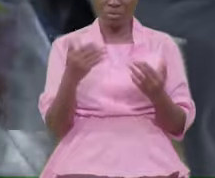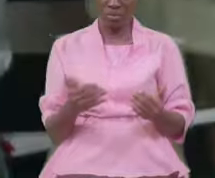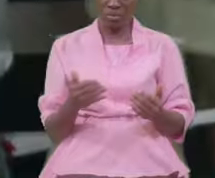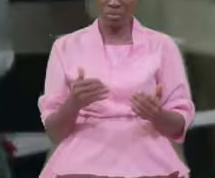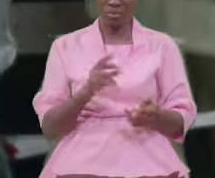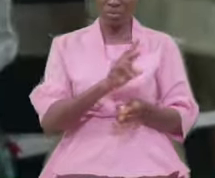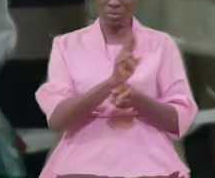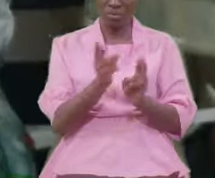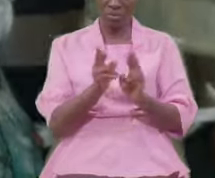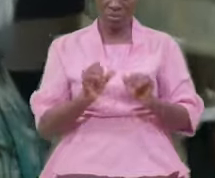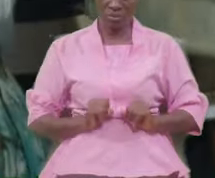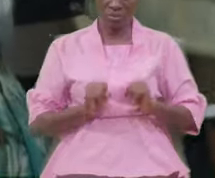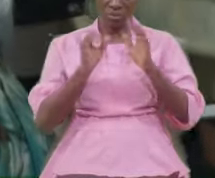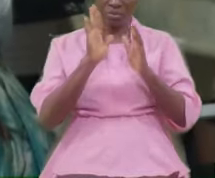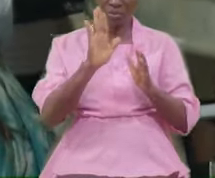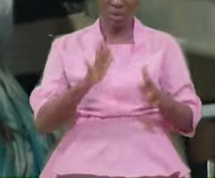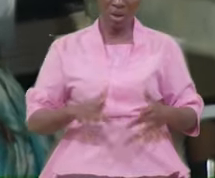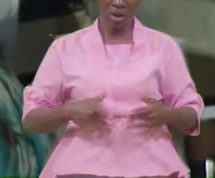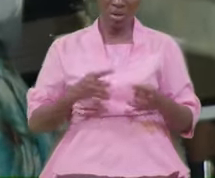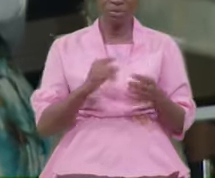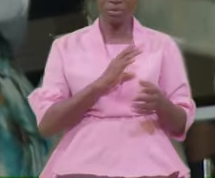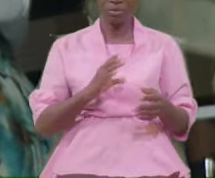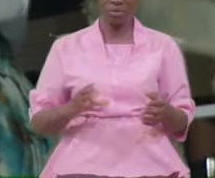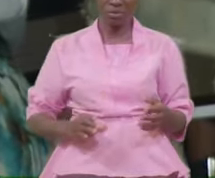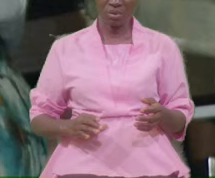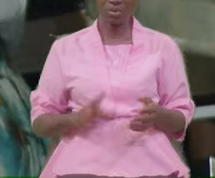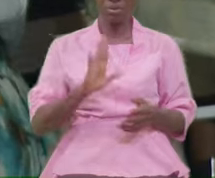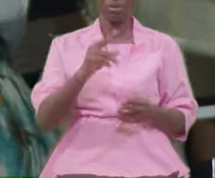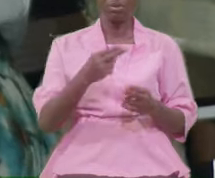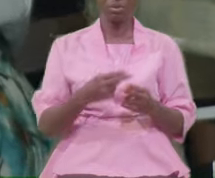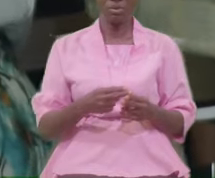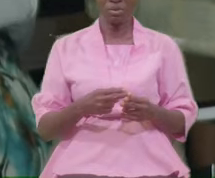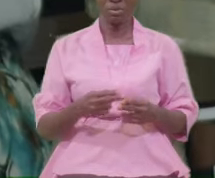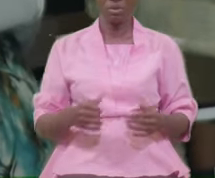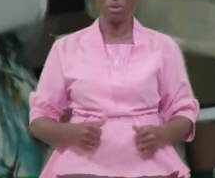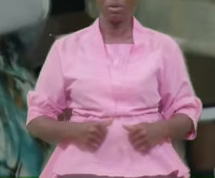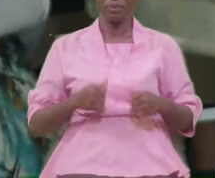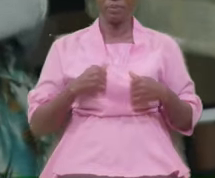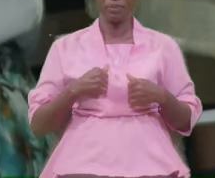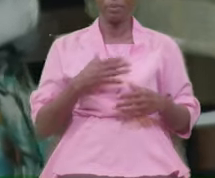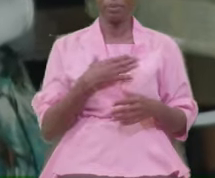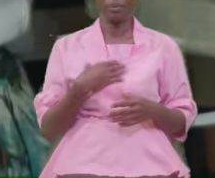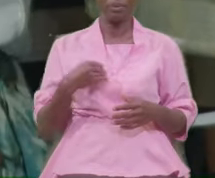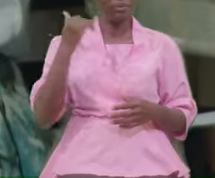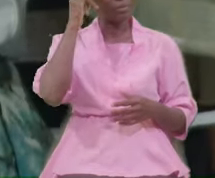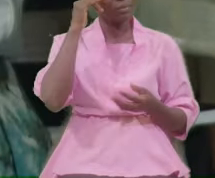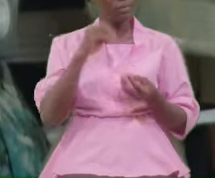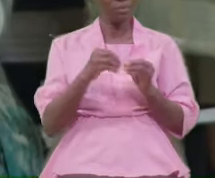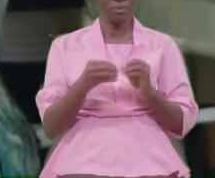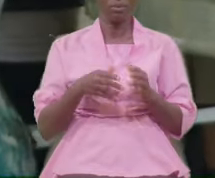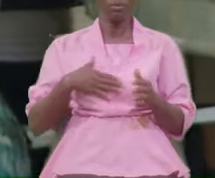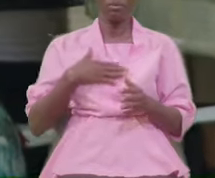name your phone number your location address via SMS Please send search